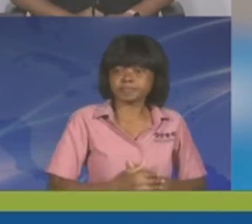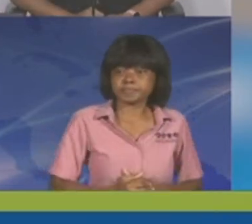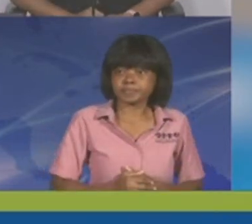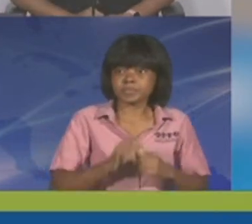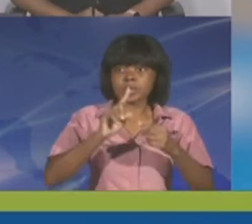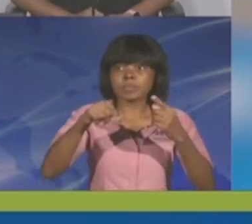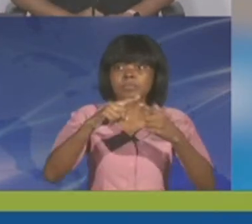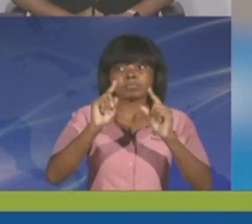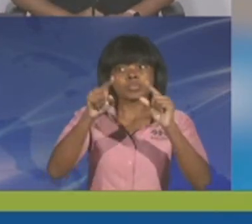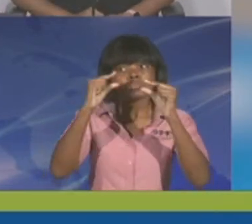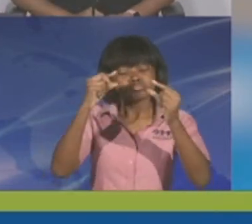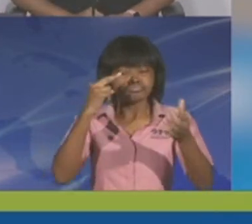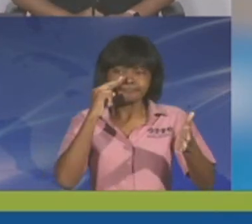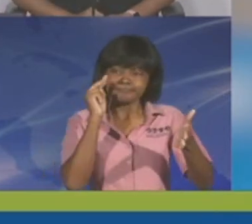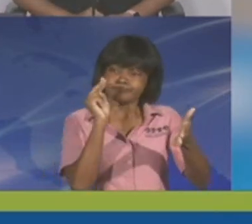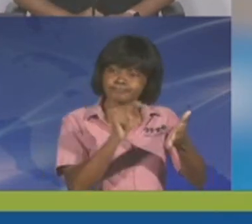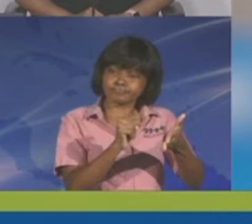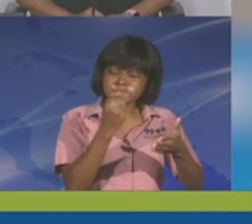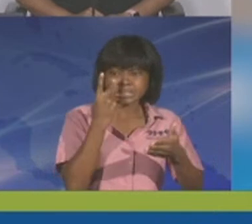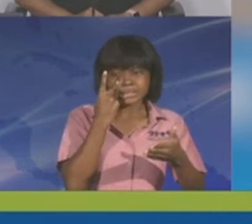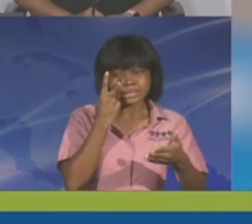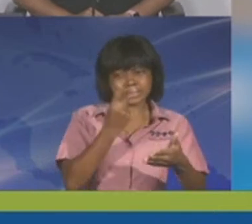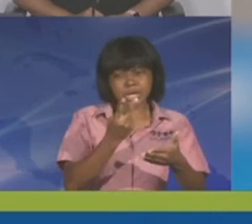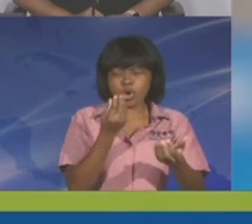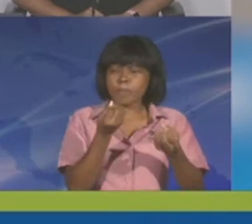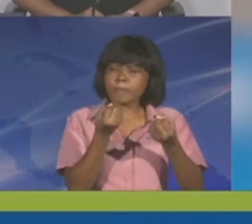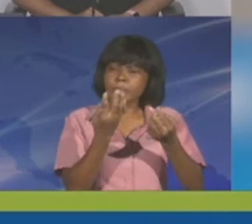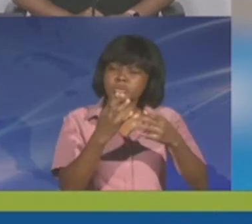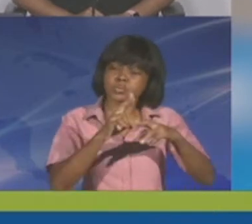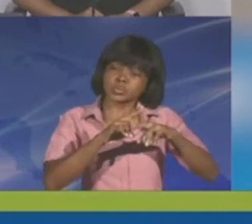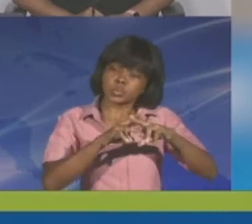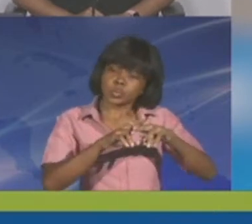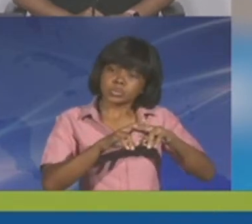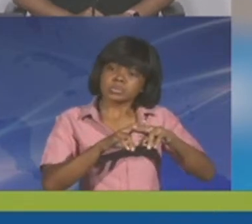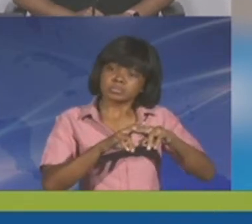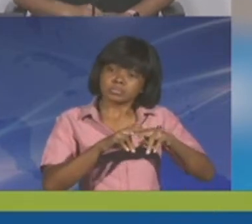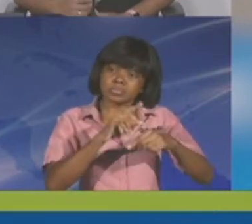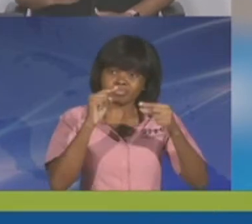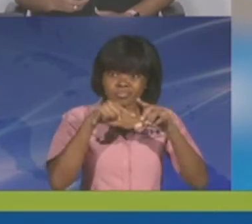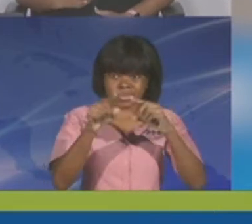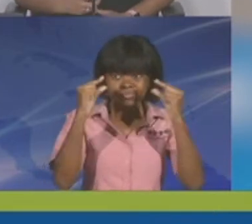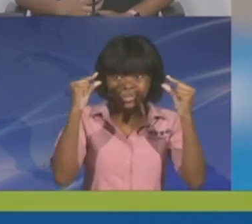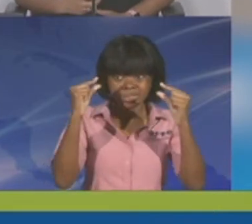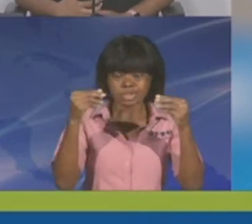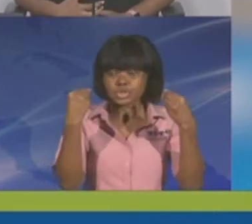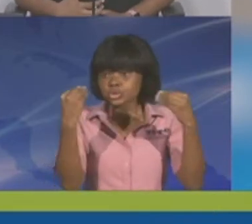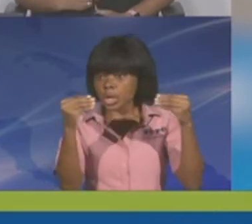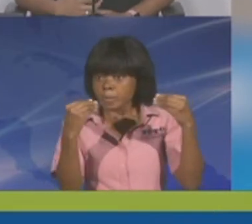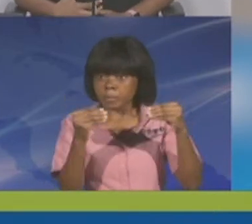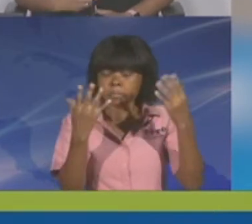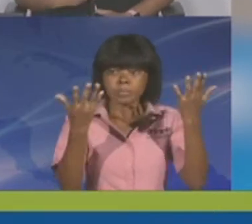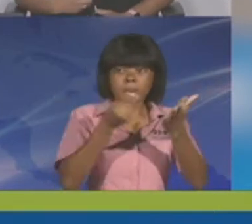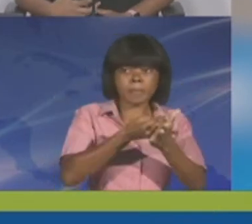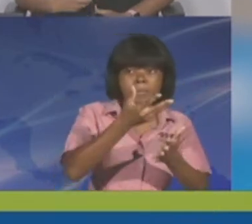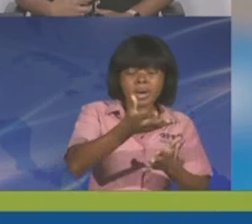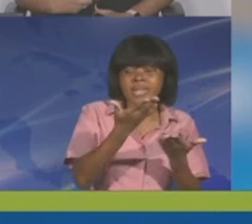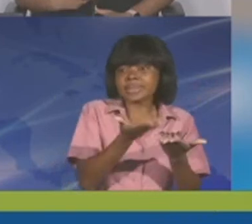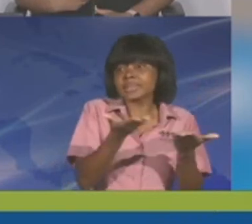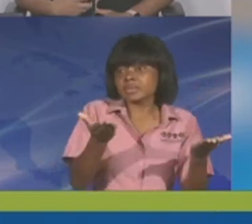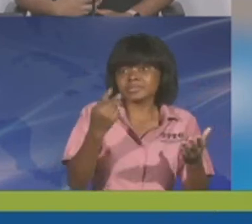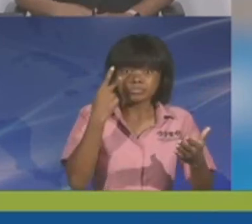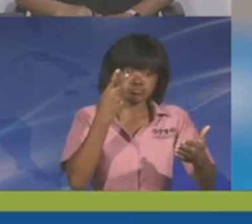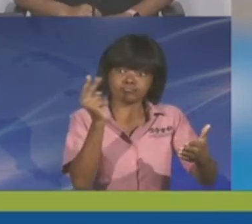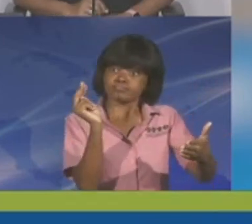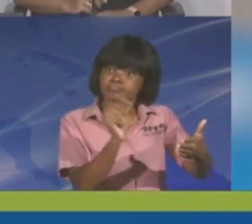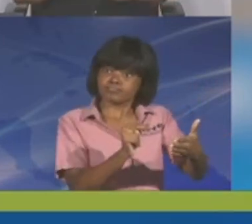can do and we can start today. When you go to the supermarket, the grocery, the parlor, and you purchase something, you need to be looking at